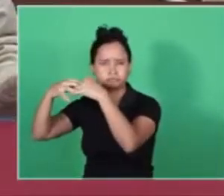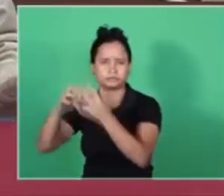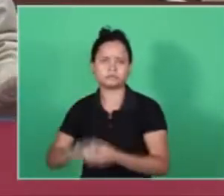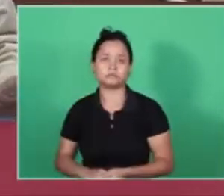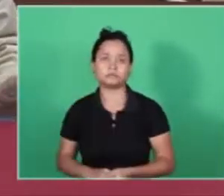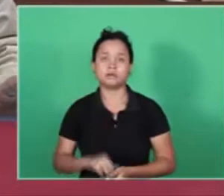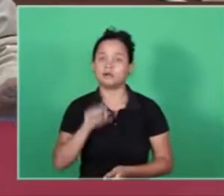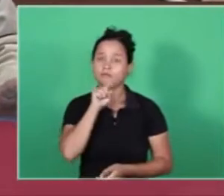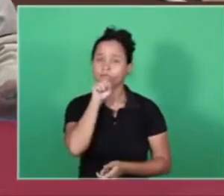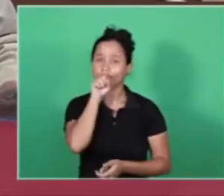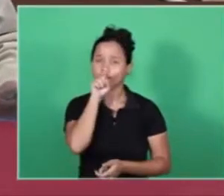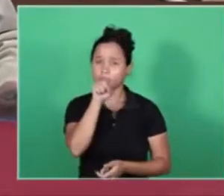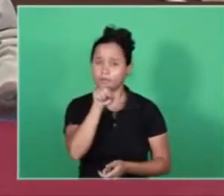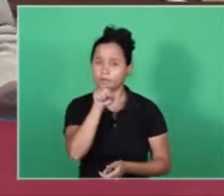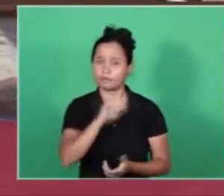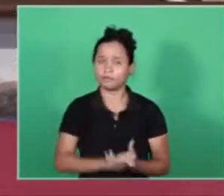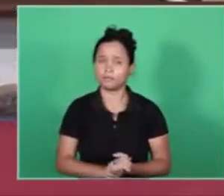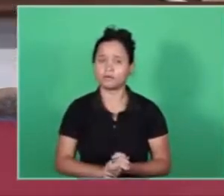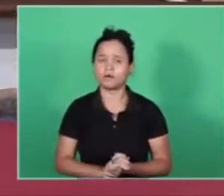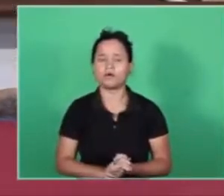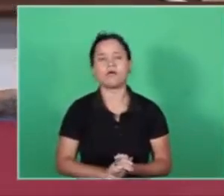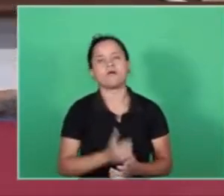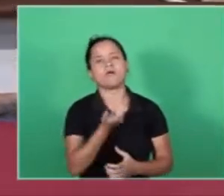You're going to find